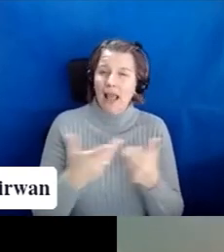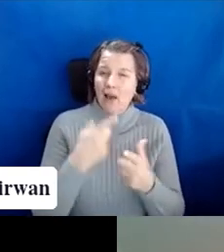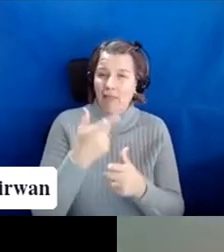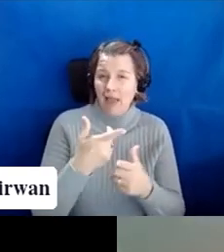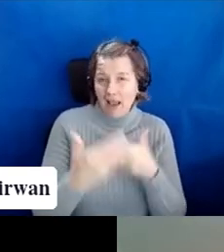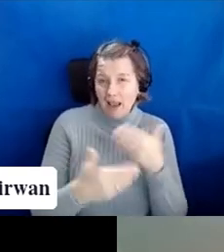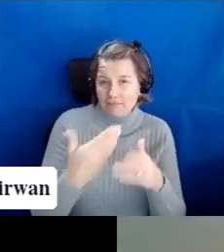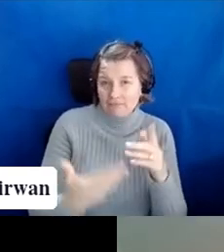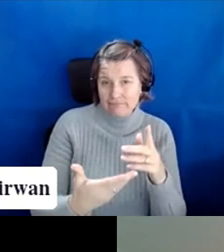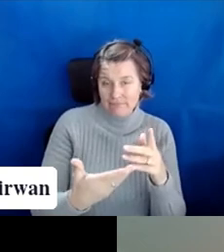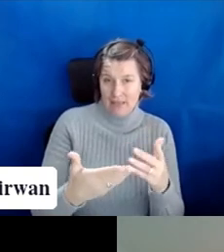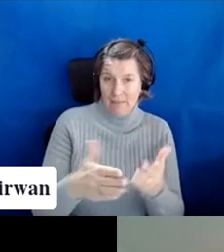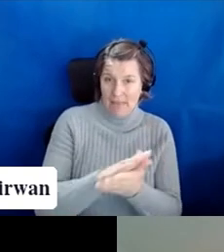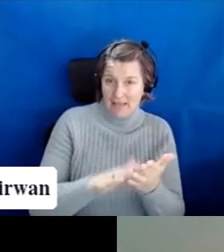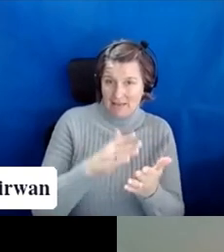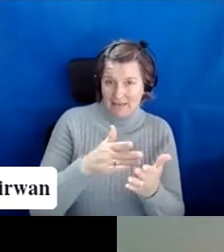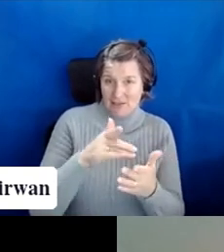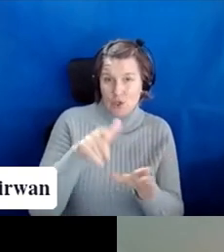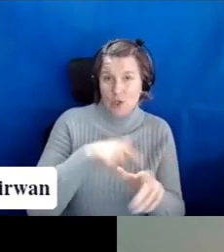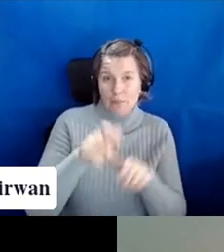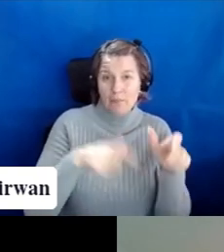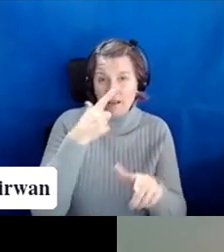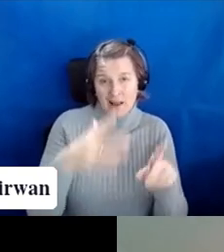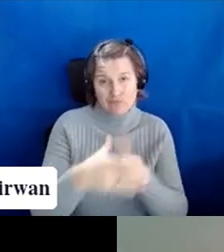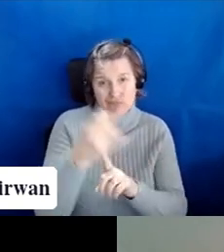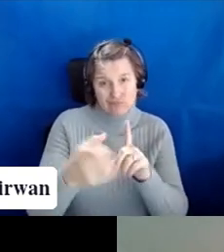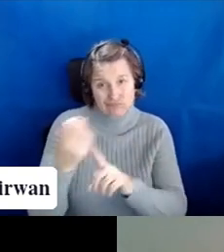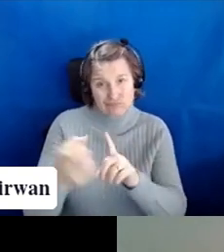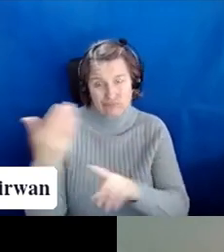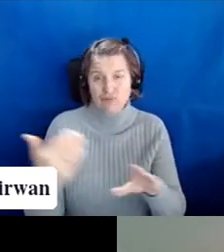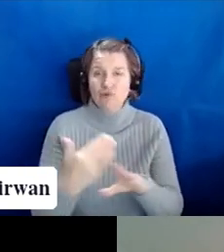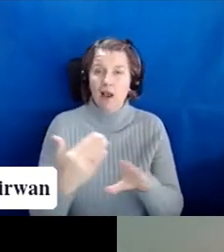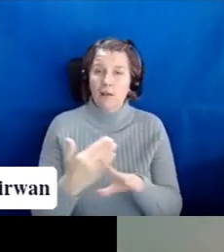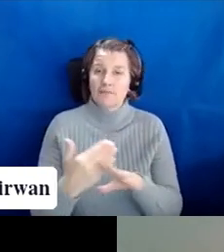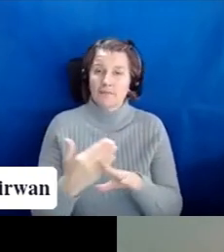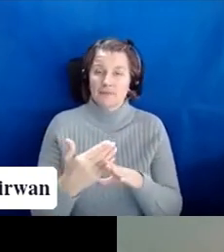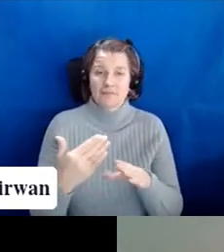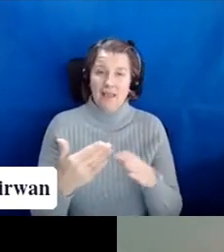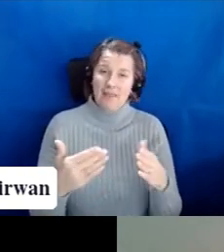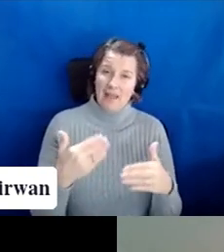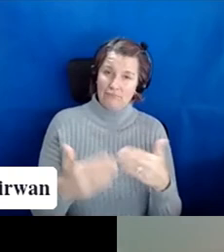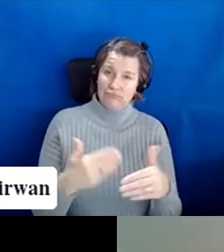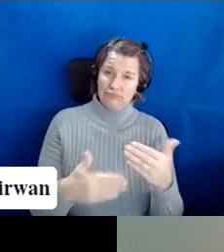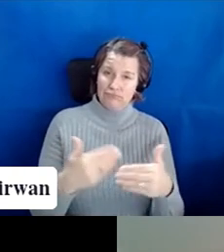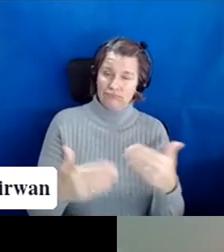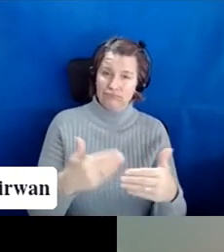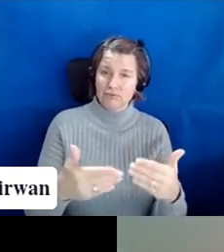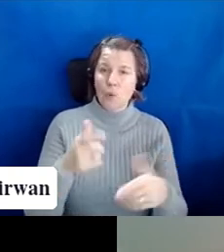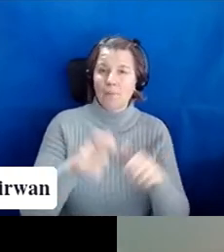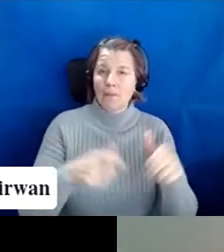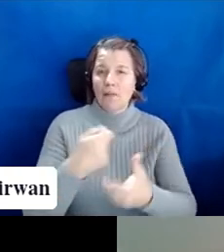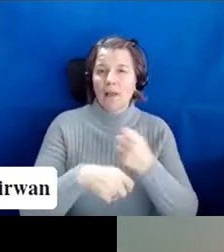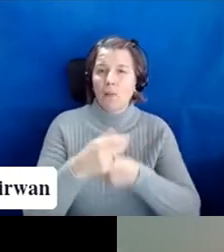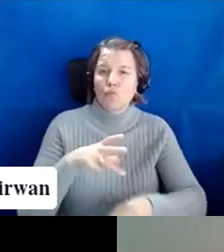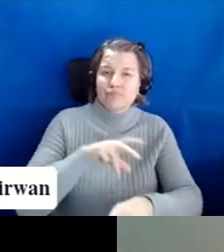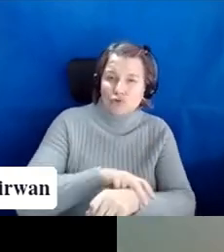to employment and how that sets a pipeline piece for people moving into something like an apprenticeship or something like SEP,